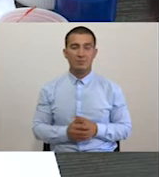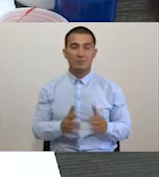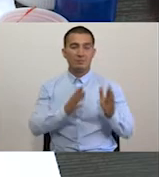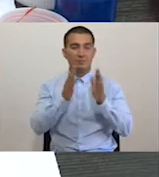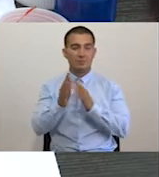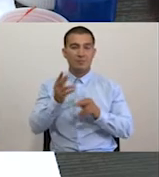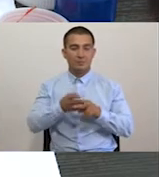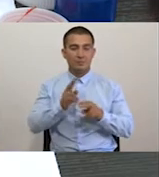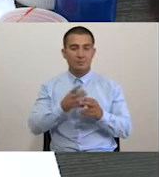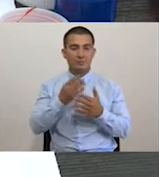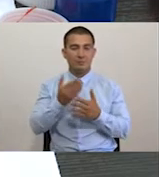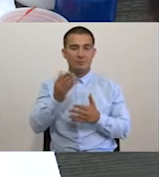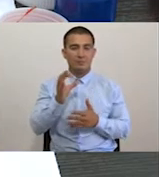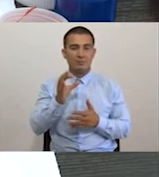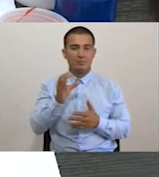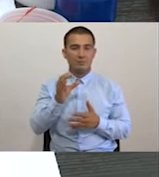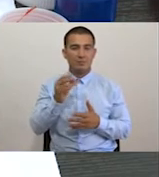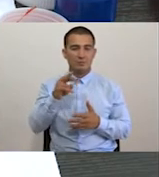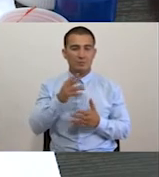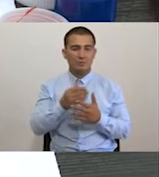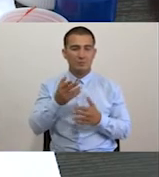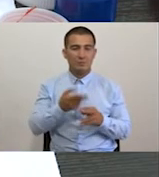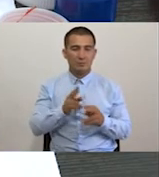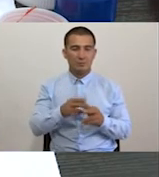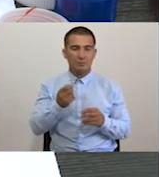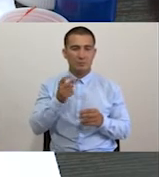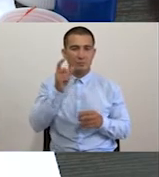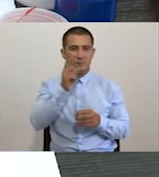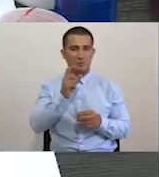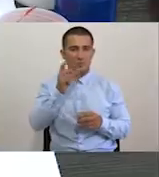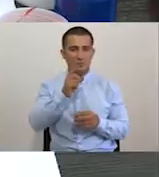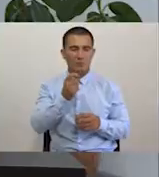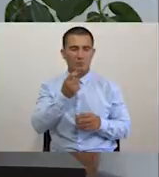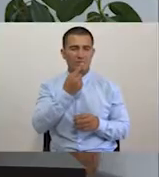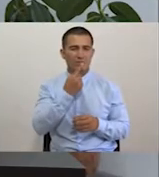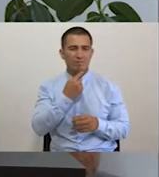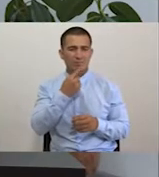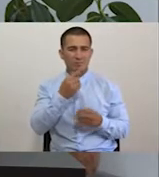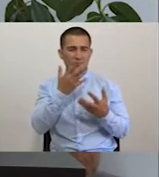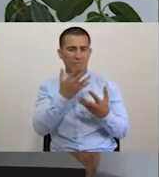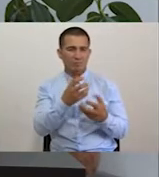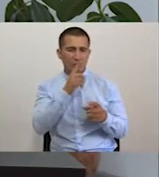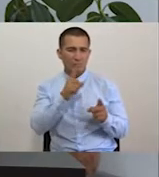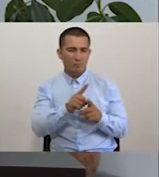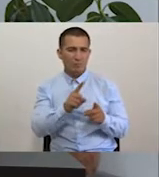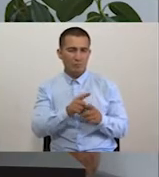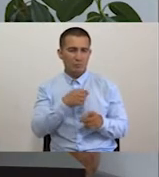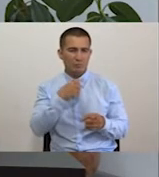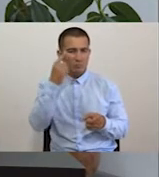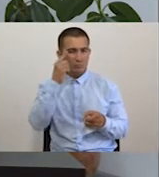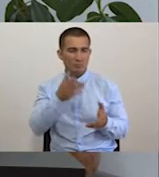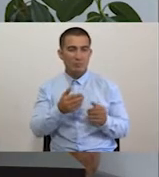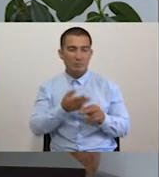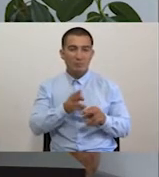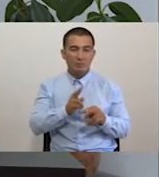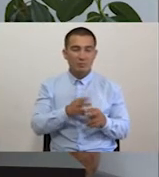Ana endi tushuvchi soyasiga rang tayyorlaymiz. Demak, menga biroz ko'kimtirroq, biroz qizg'ishroq rang ko'rinayapti. Ana shu